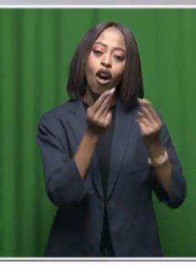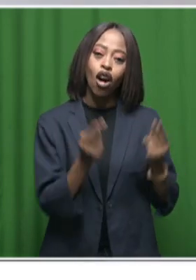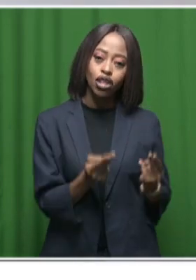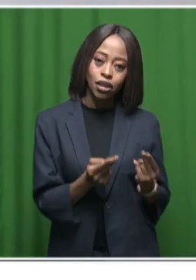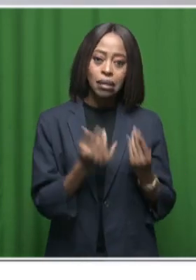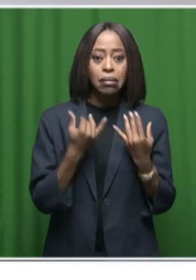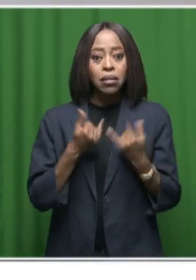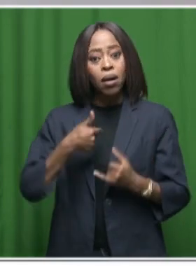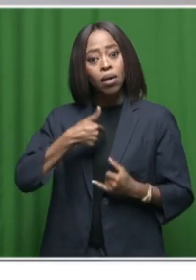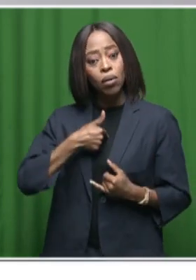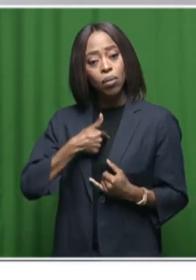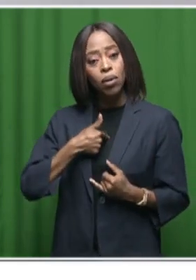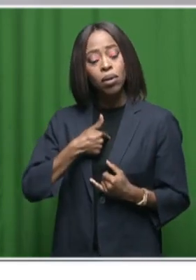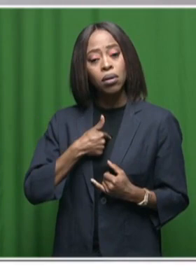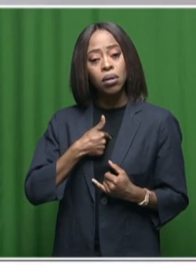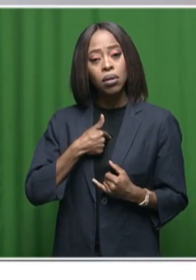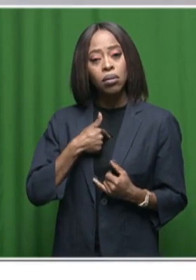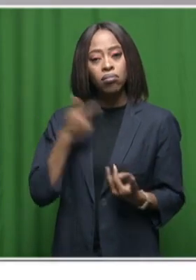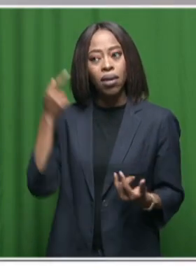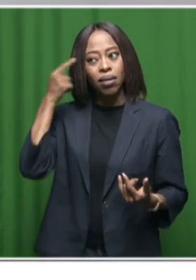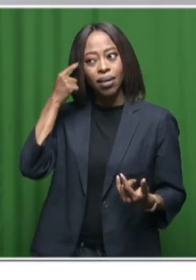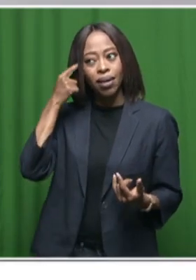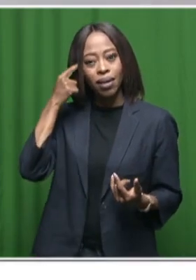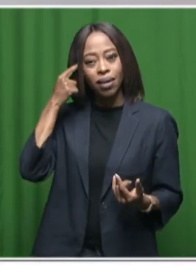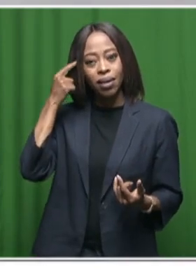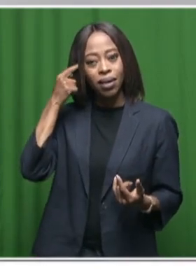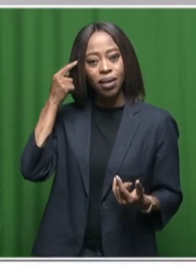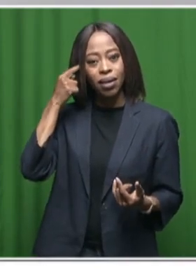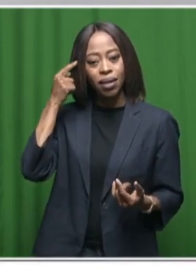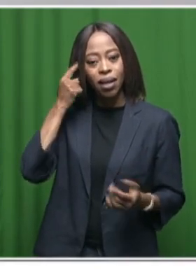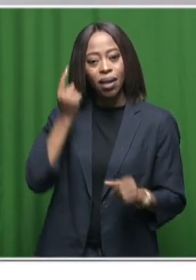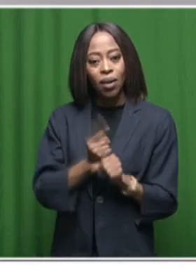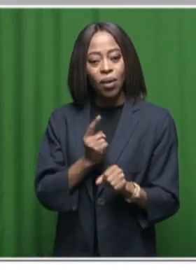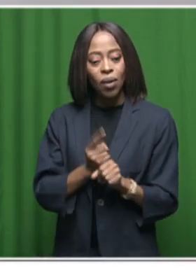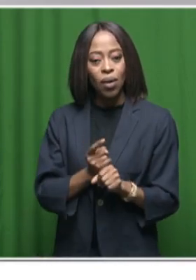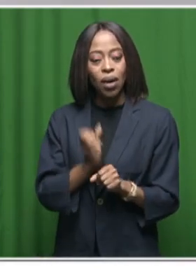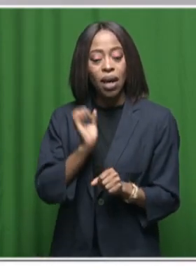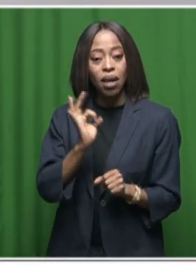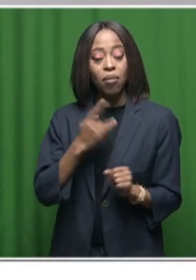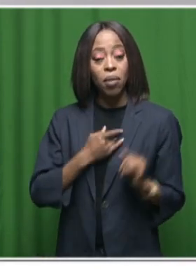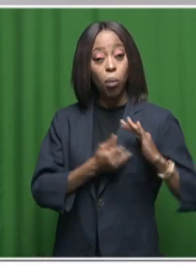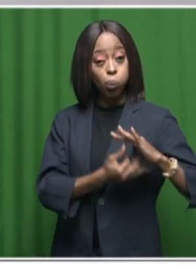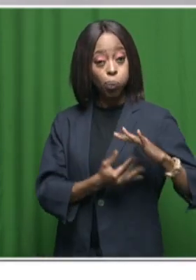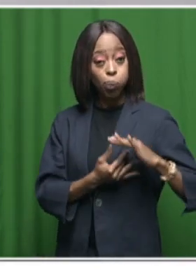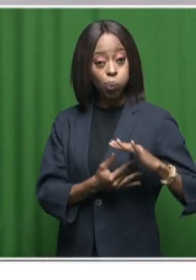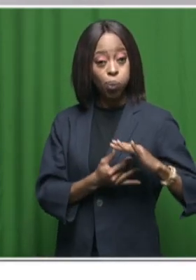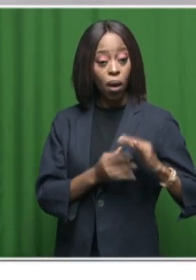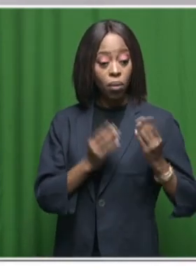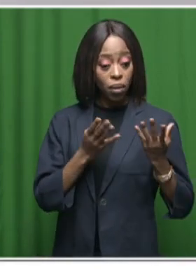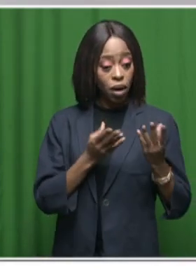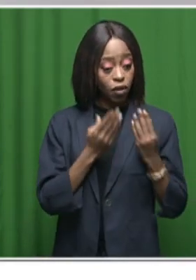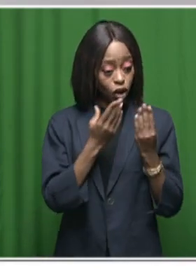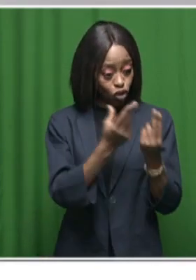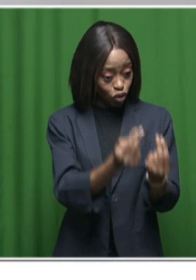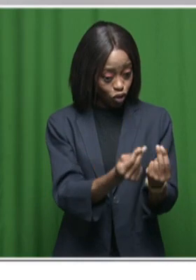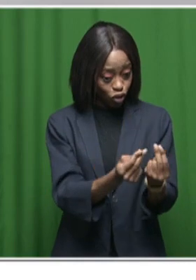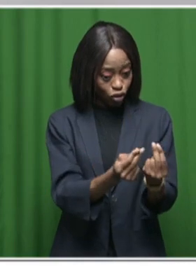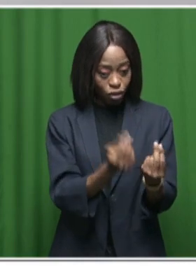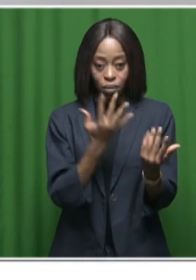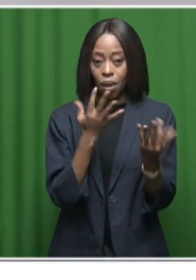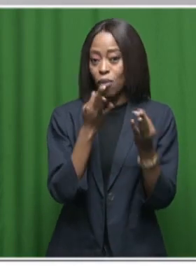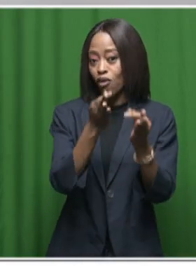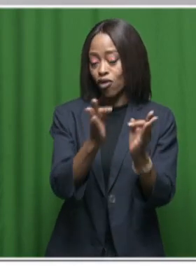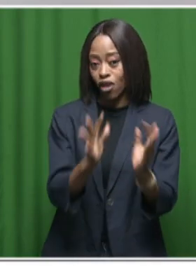an artist, and I suppose I've always just thought about the what if potential if I had studied that. And I think, I'm quite interested